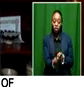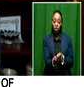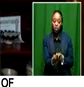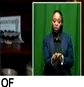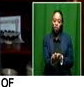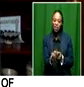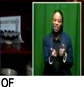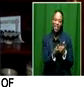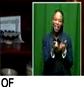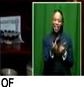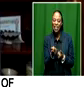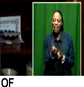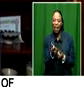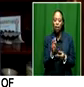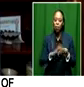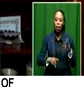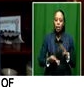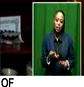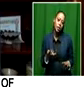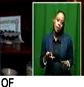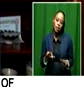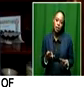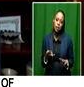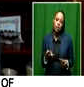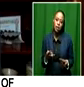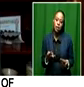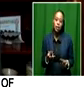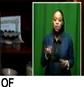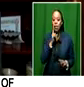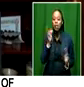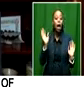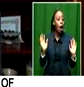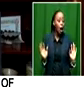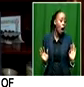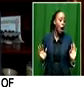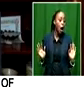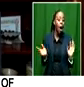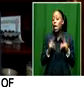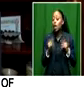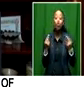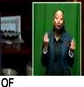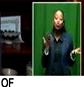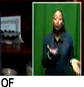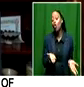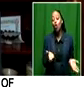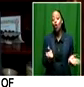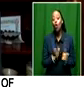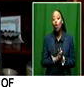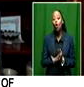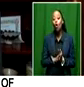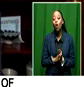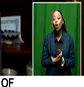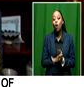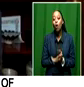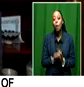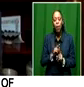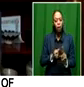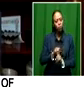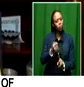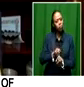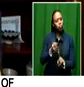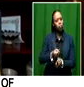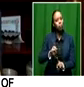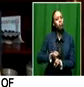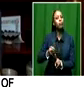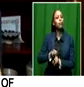having a little challenge with mathematics, teachers say, oh no, he can't do this. Instead of persevering